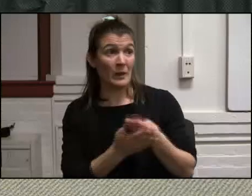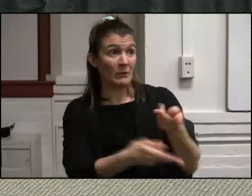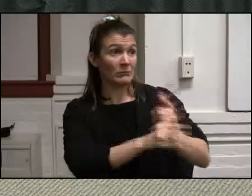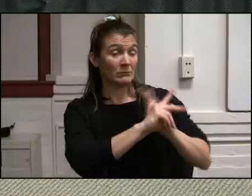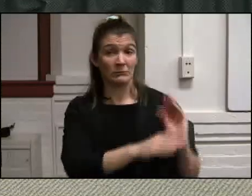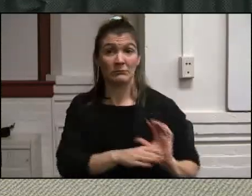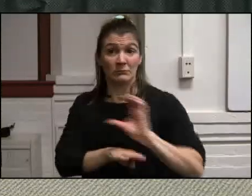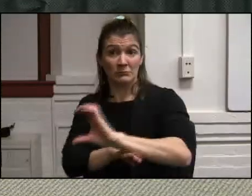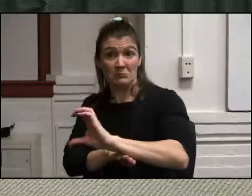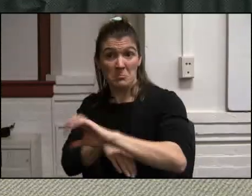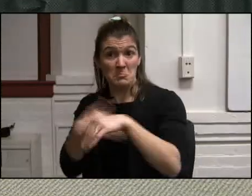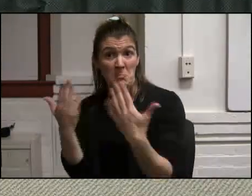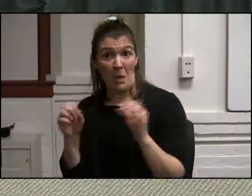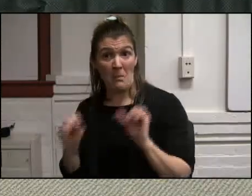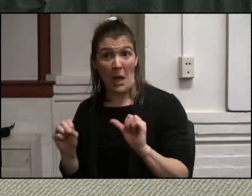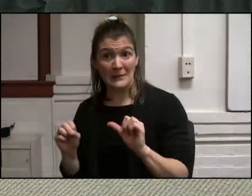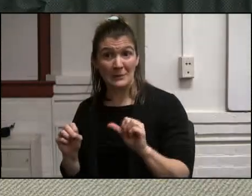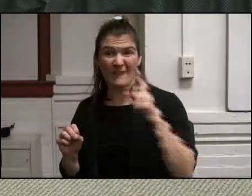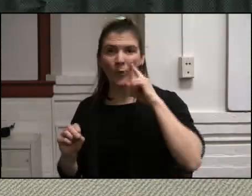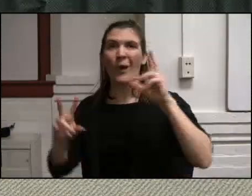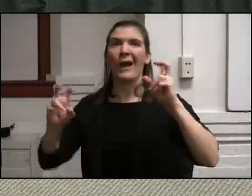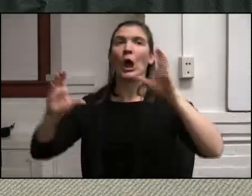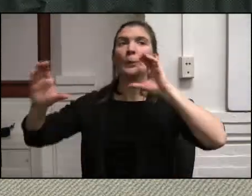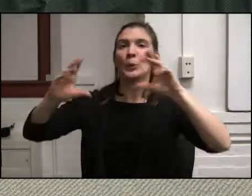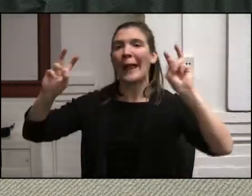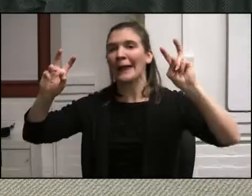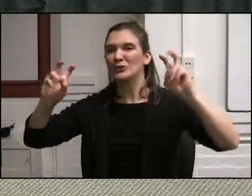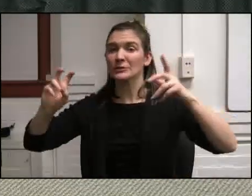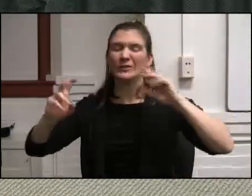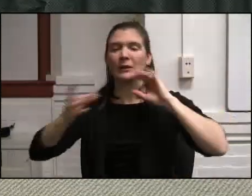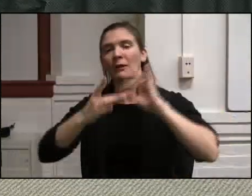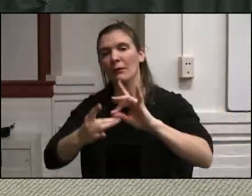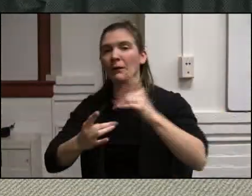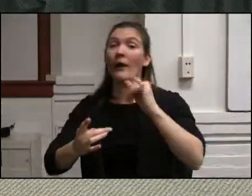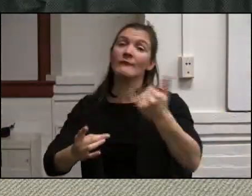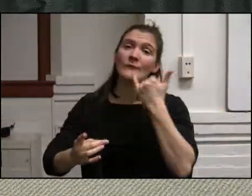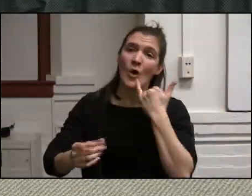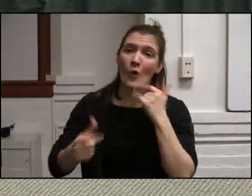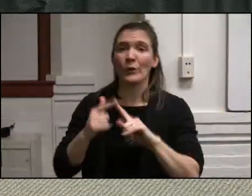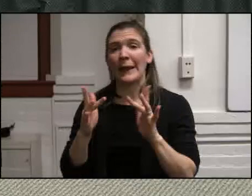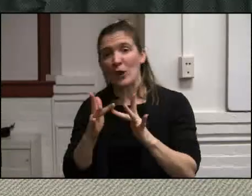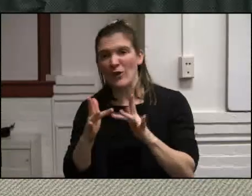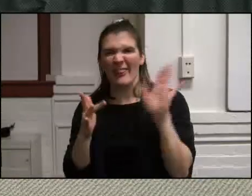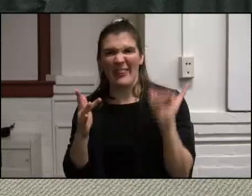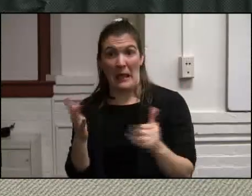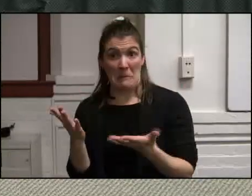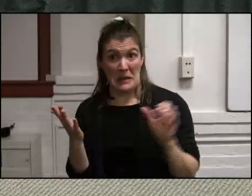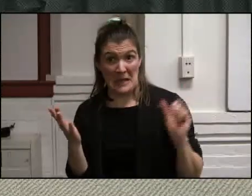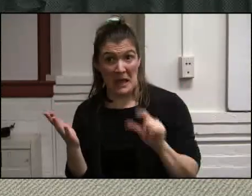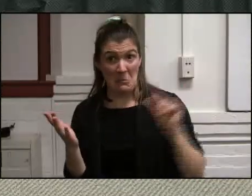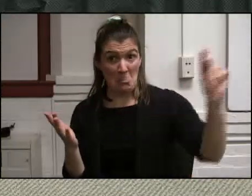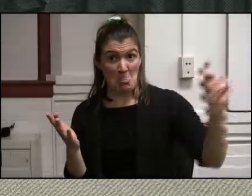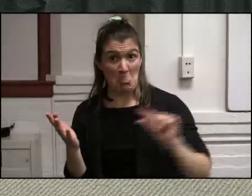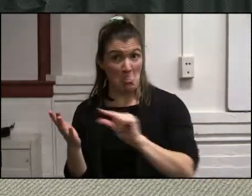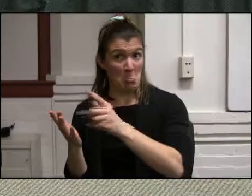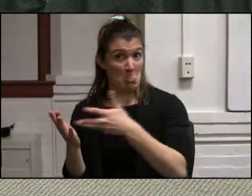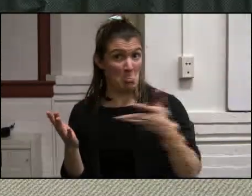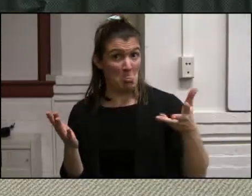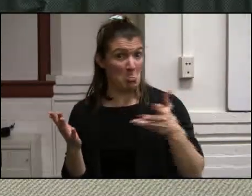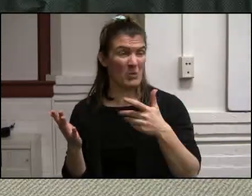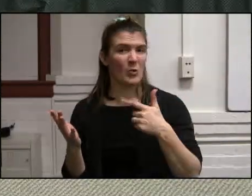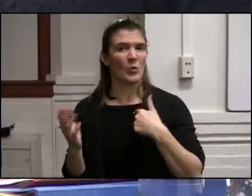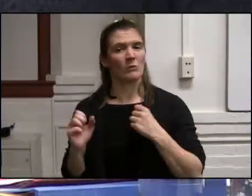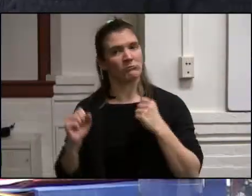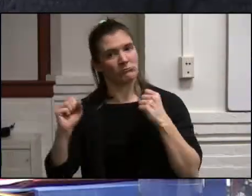fund municipal communications, telecommunications facilities. And we took a